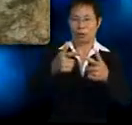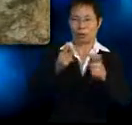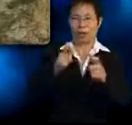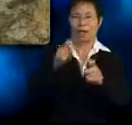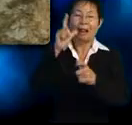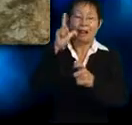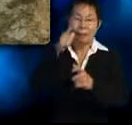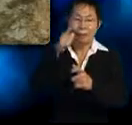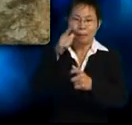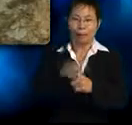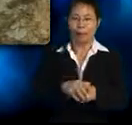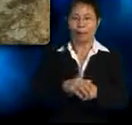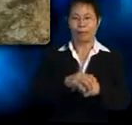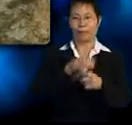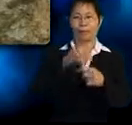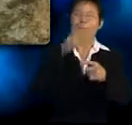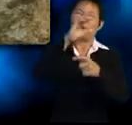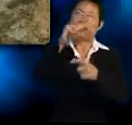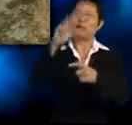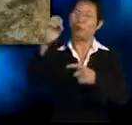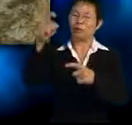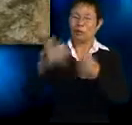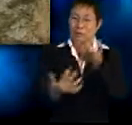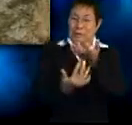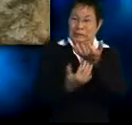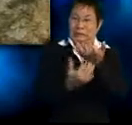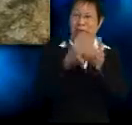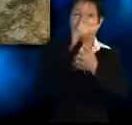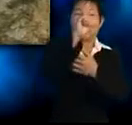is formed when calcium carbonate is heated strongly.